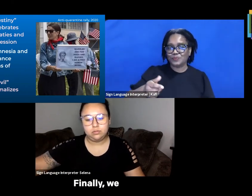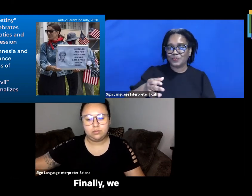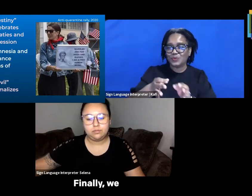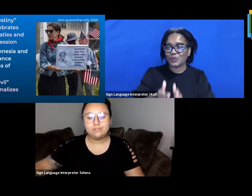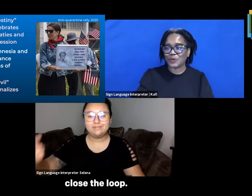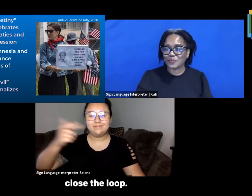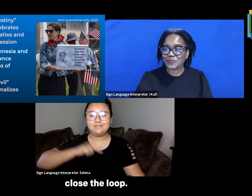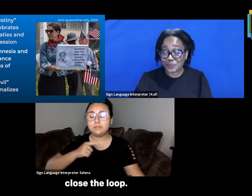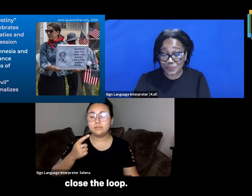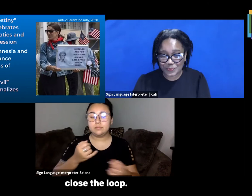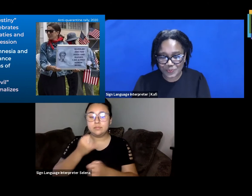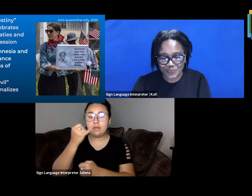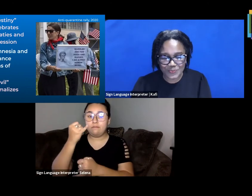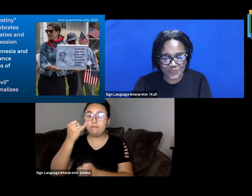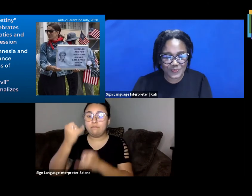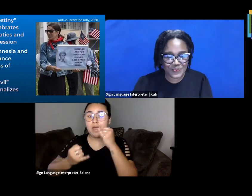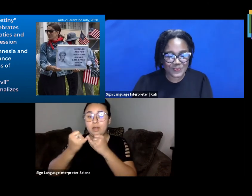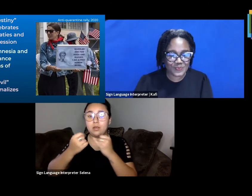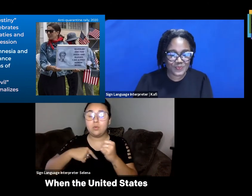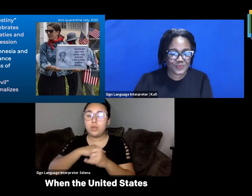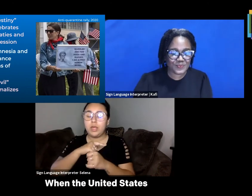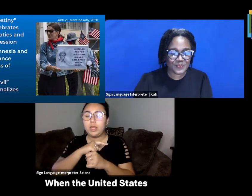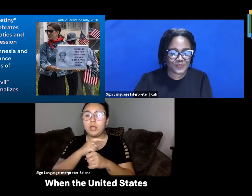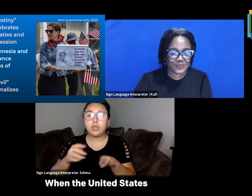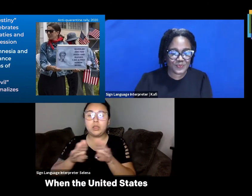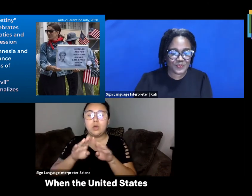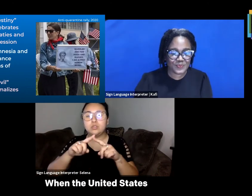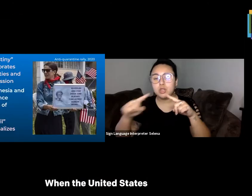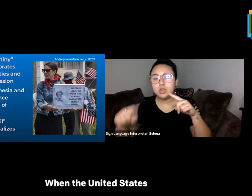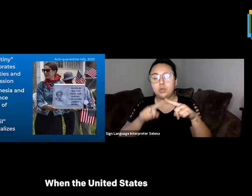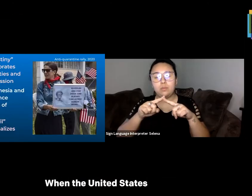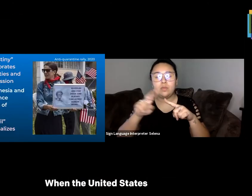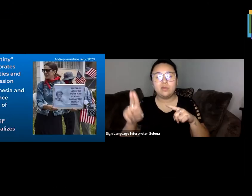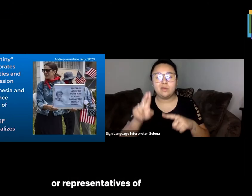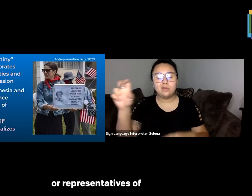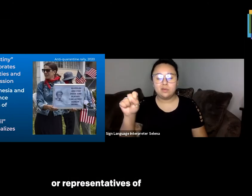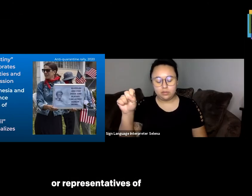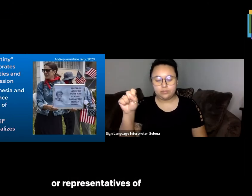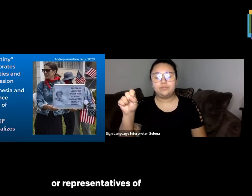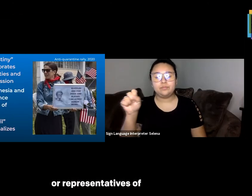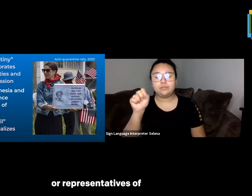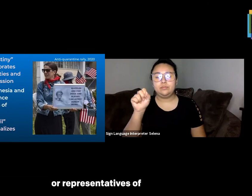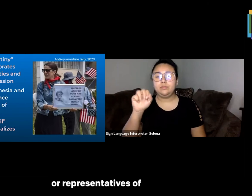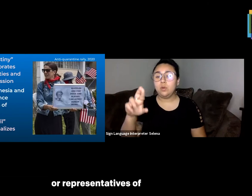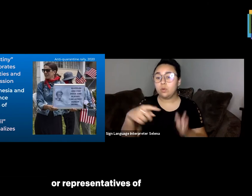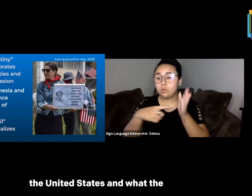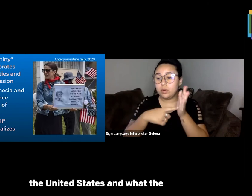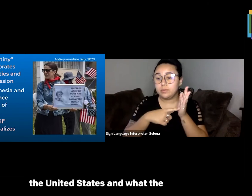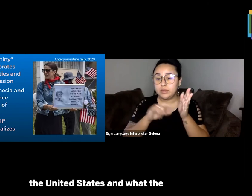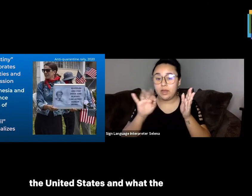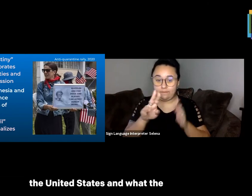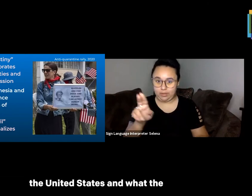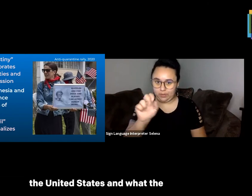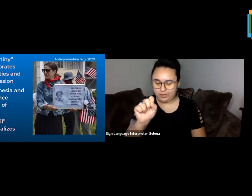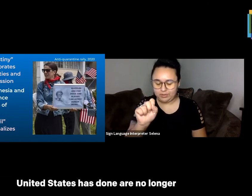we close the loop when the United States or representatives of the